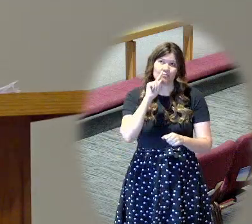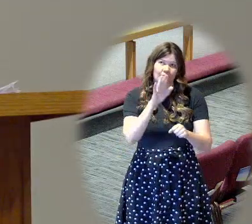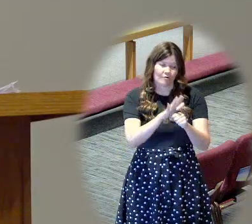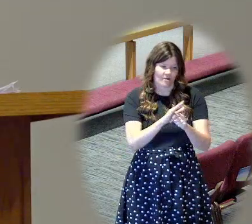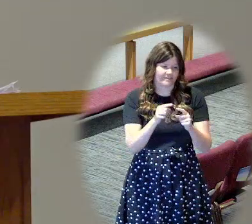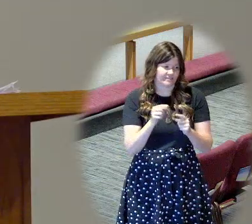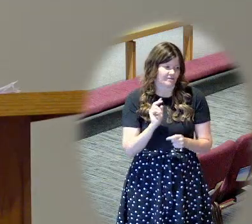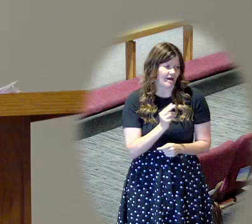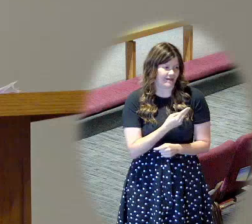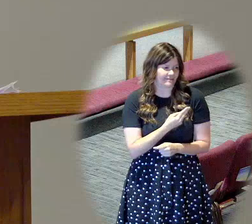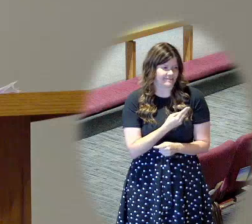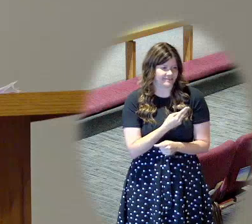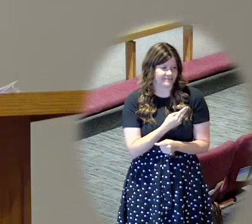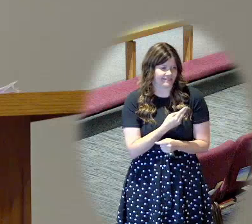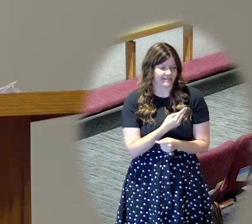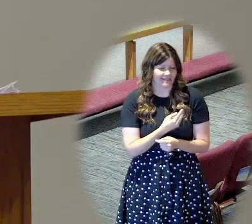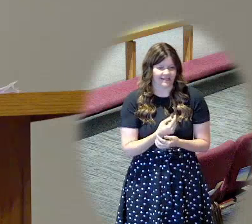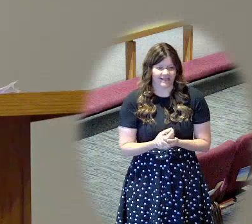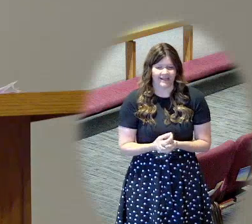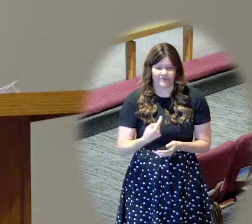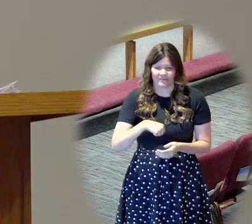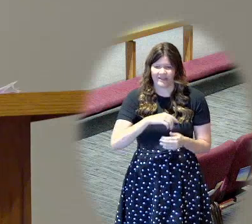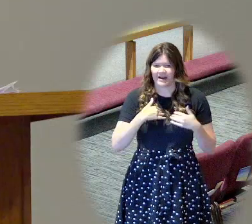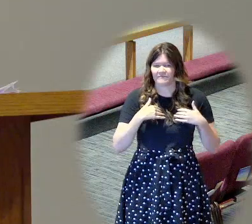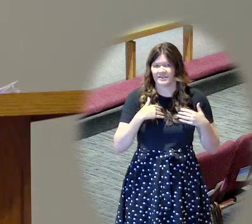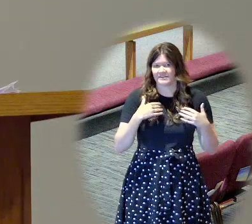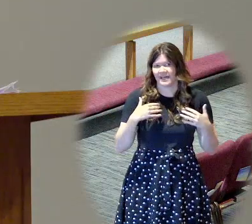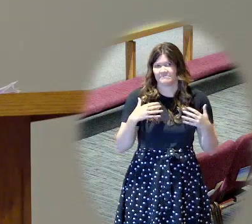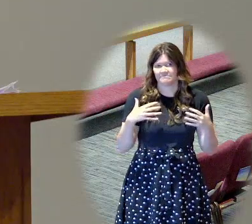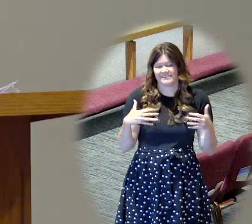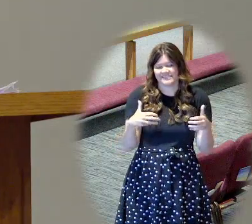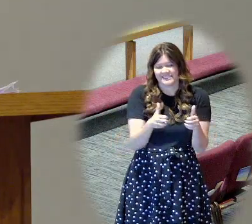that communion togetherness